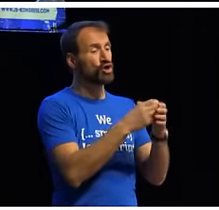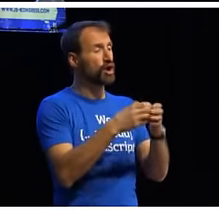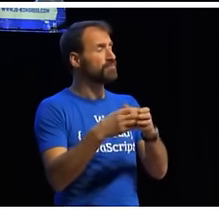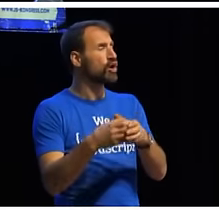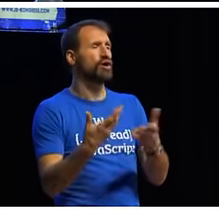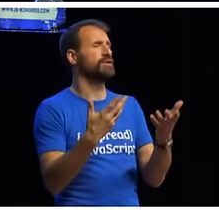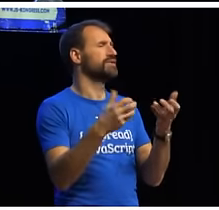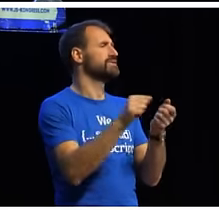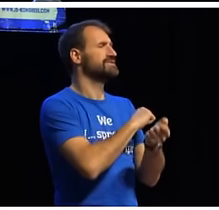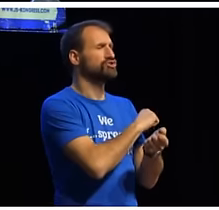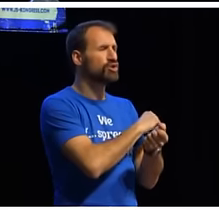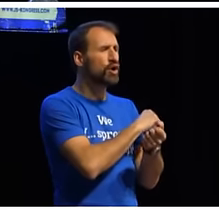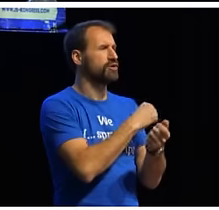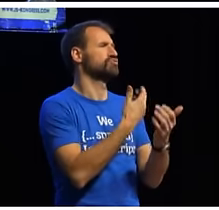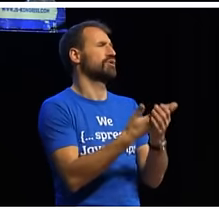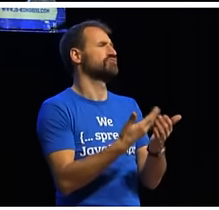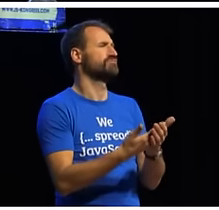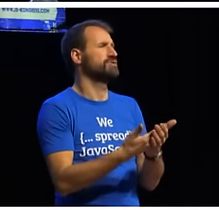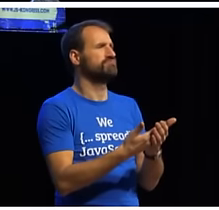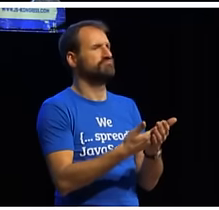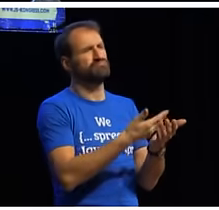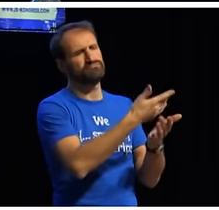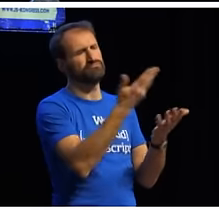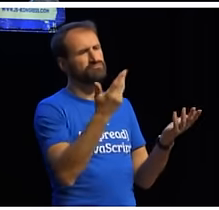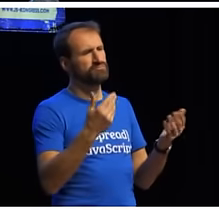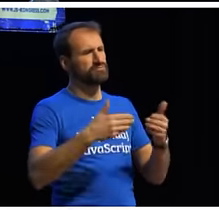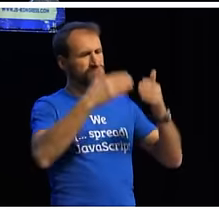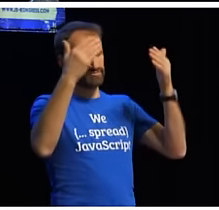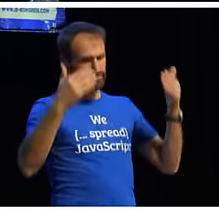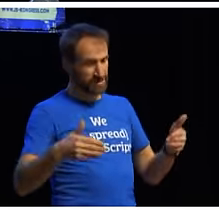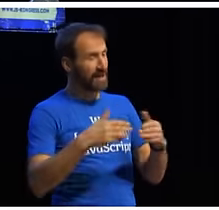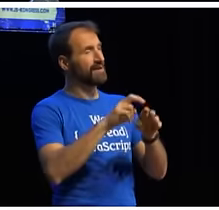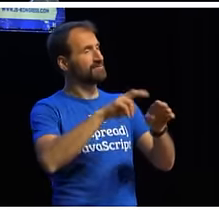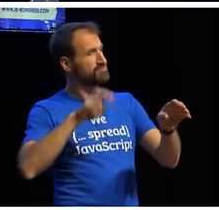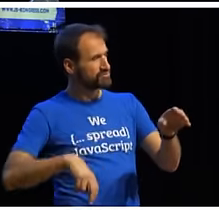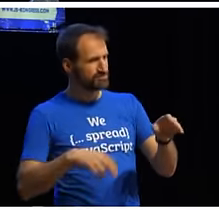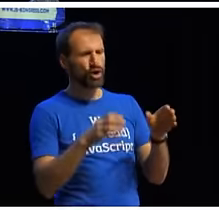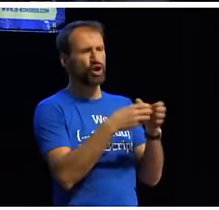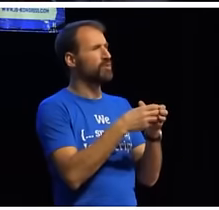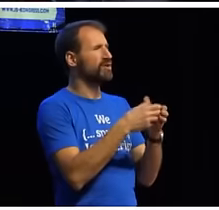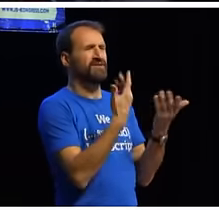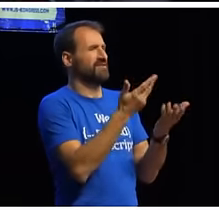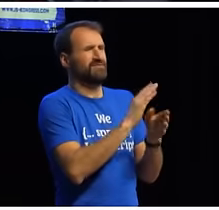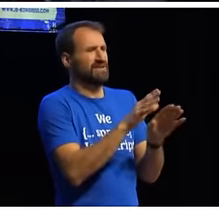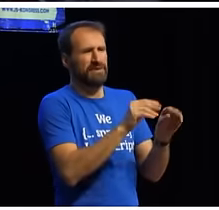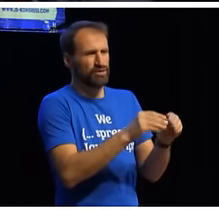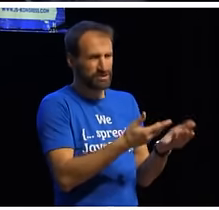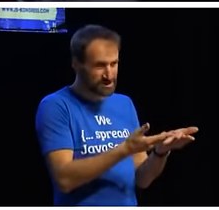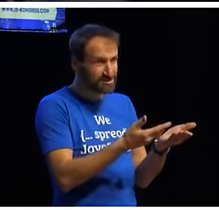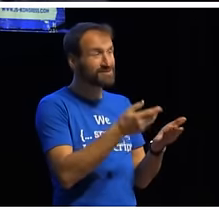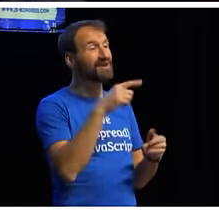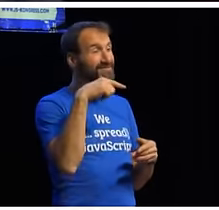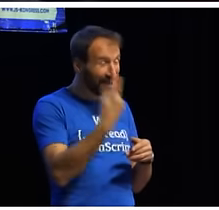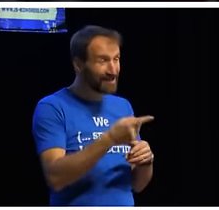say someone leaves the page and the component is not needed anymore, then this async pipe